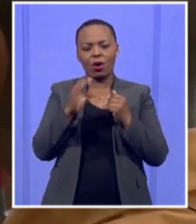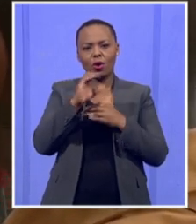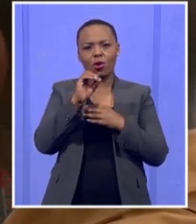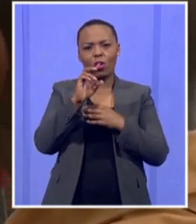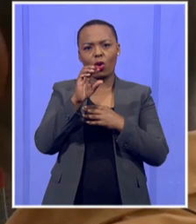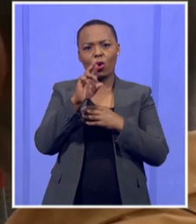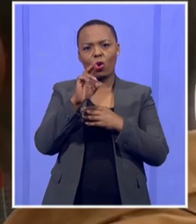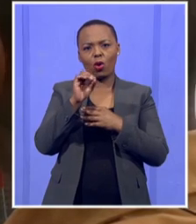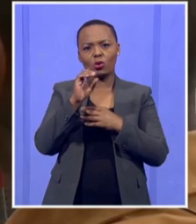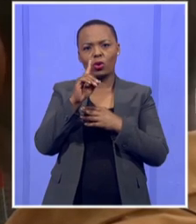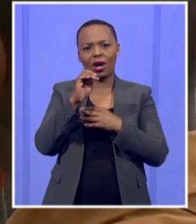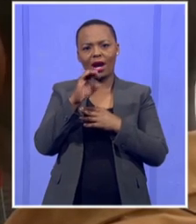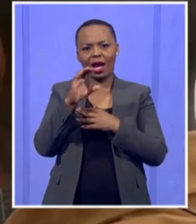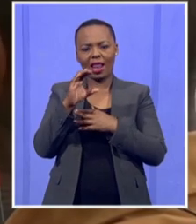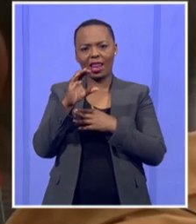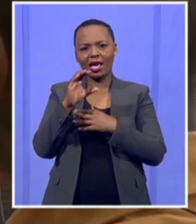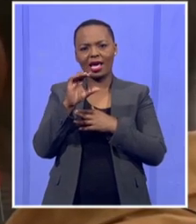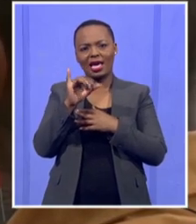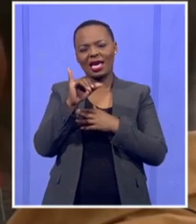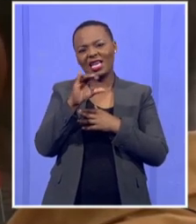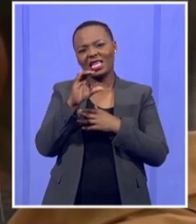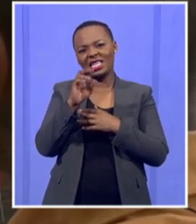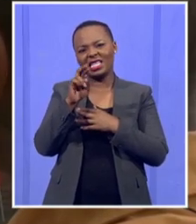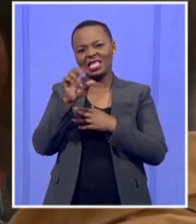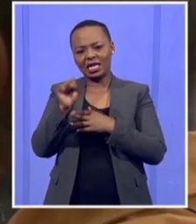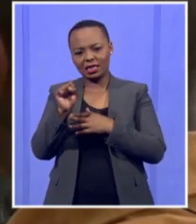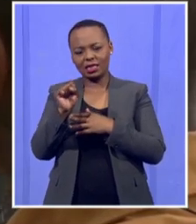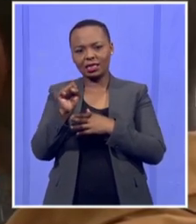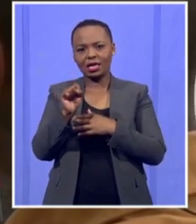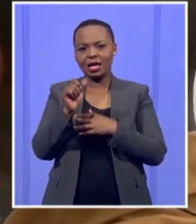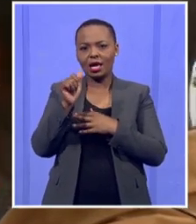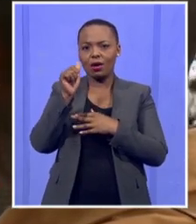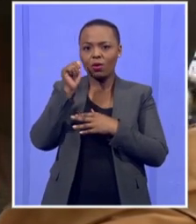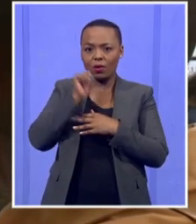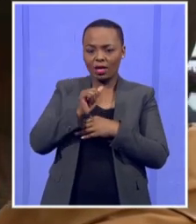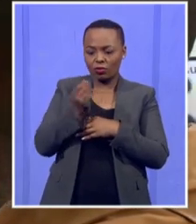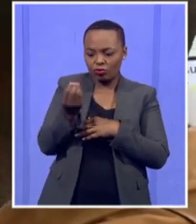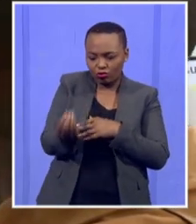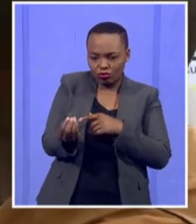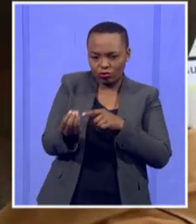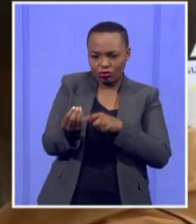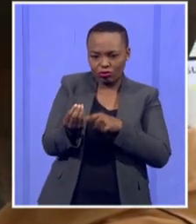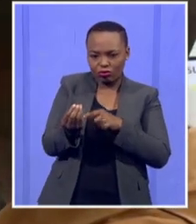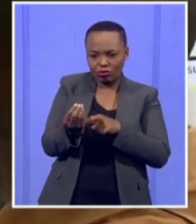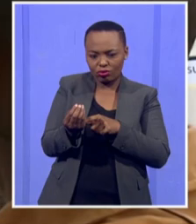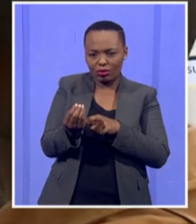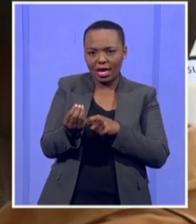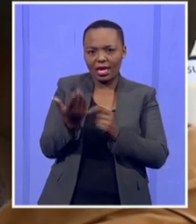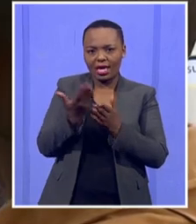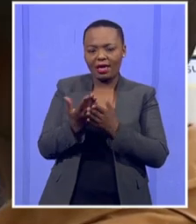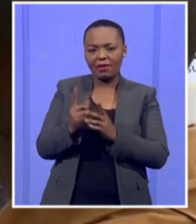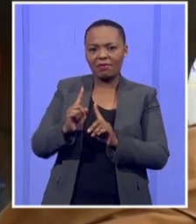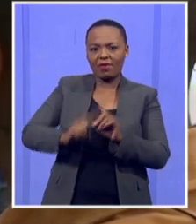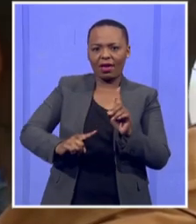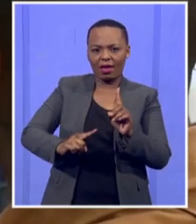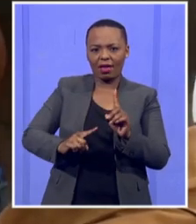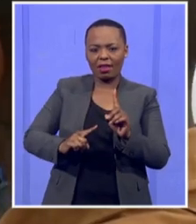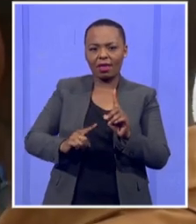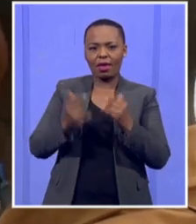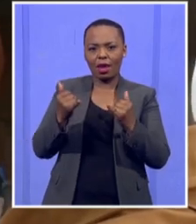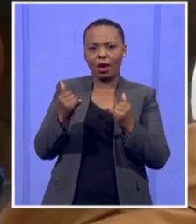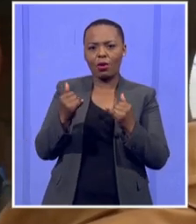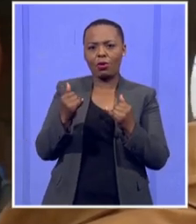cyst. So it results in the child having liver failure. So we're removing